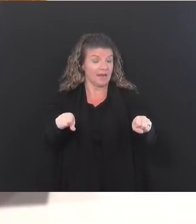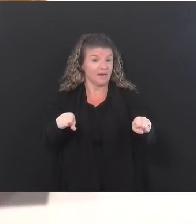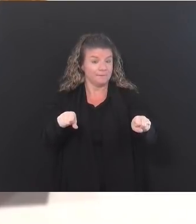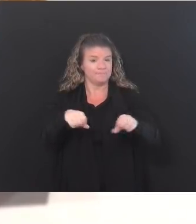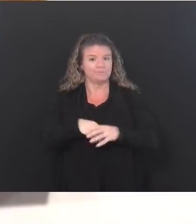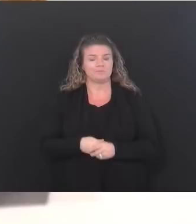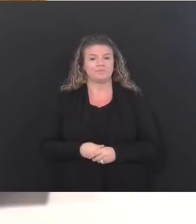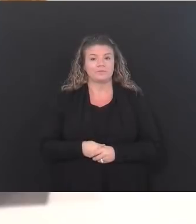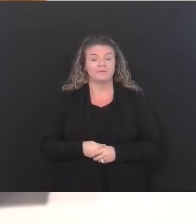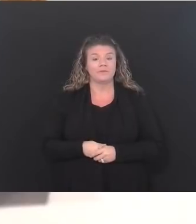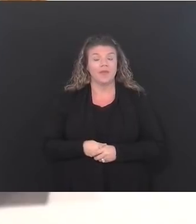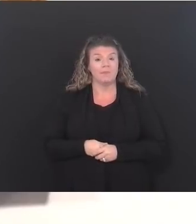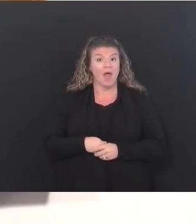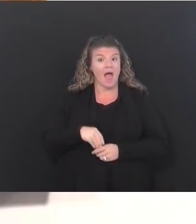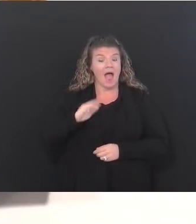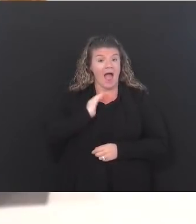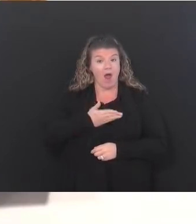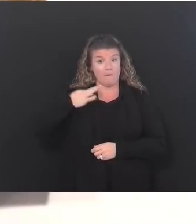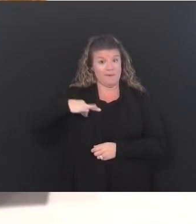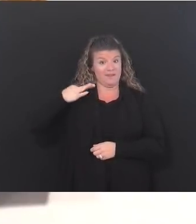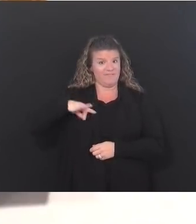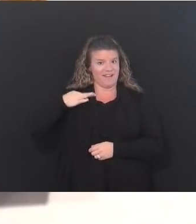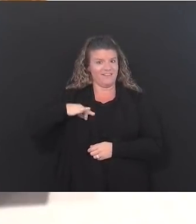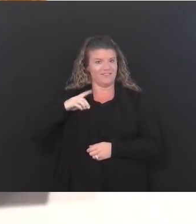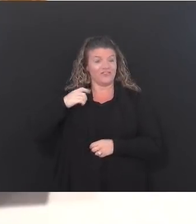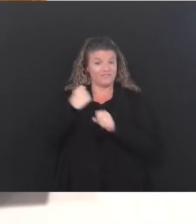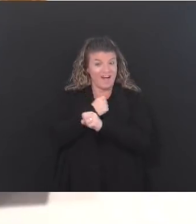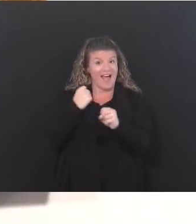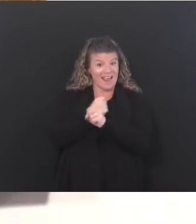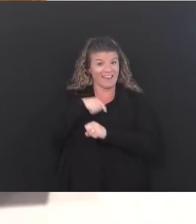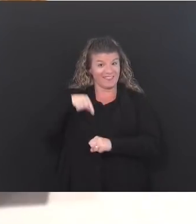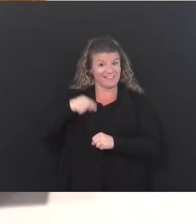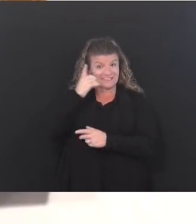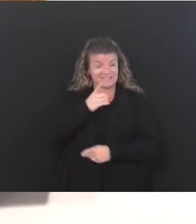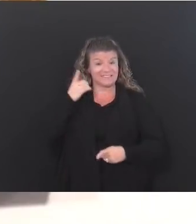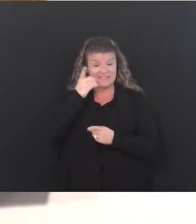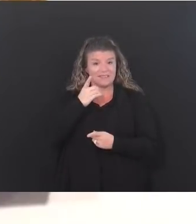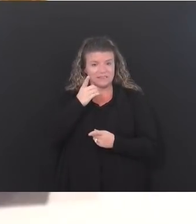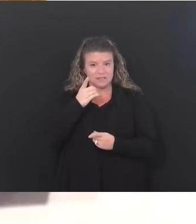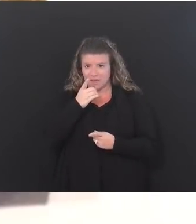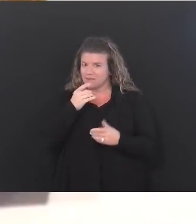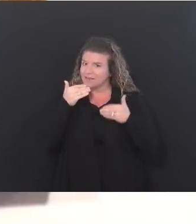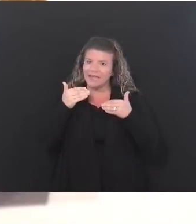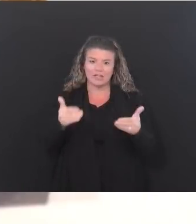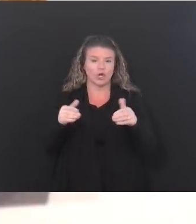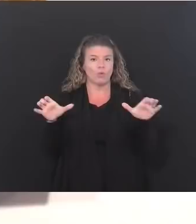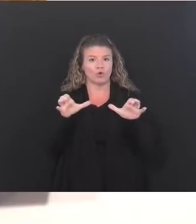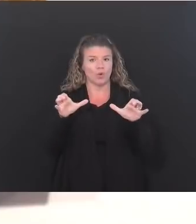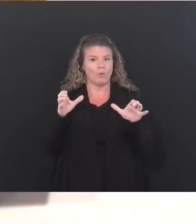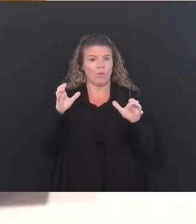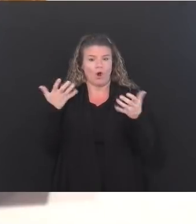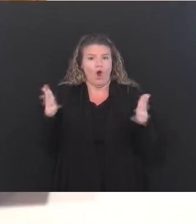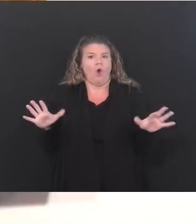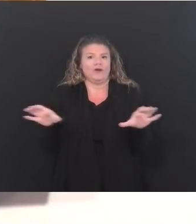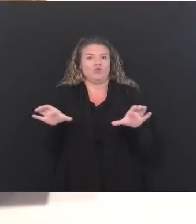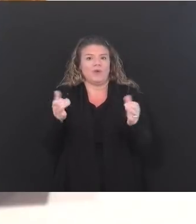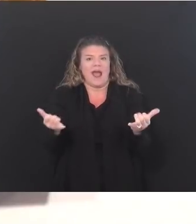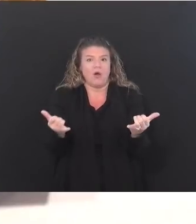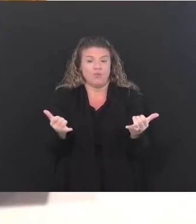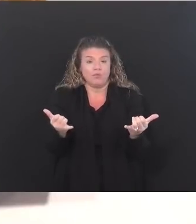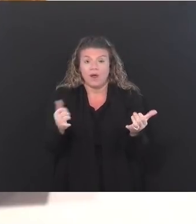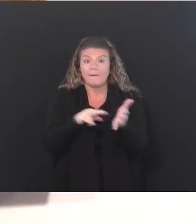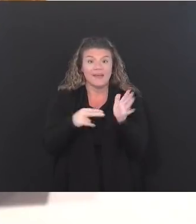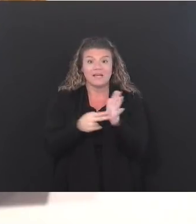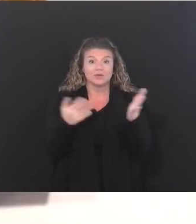a compounding benefit that allows us to fight the virus, and that is doing exactly what most of our citizens are doing. Staying